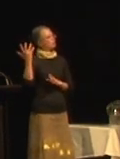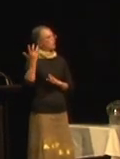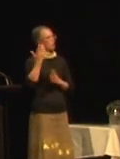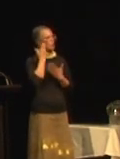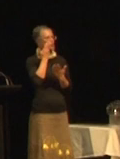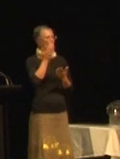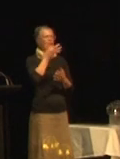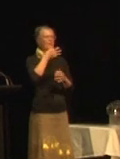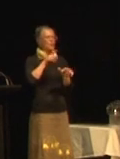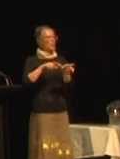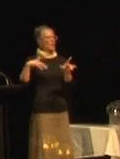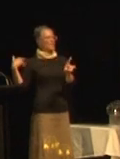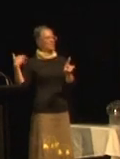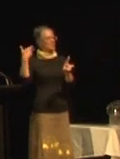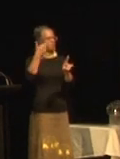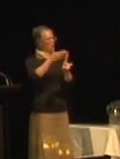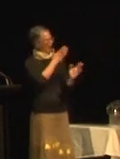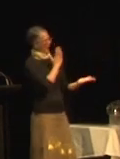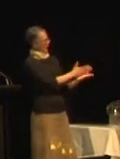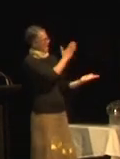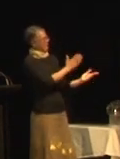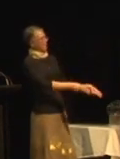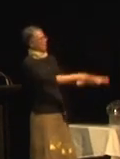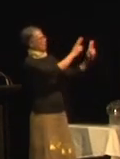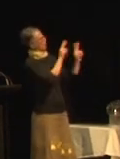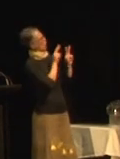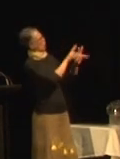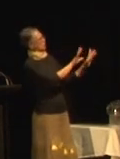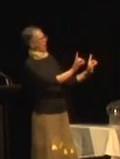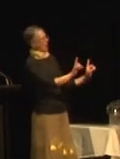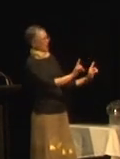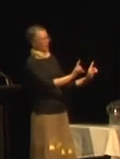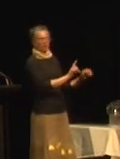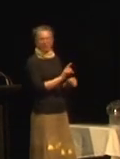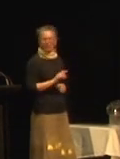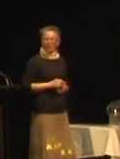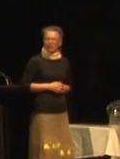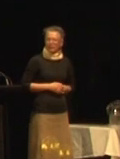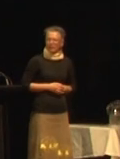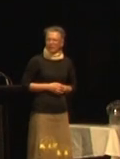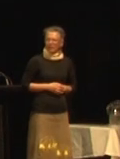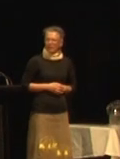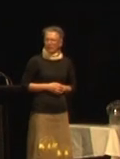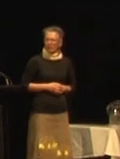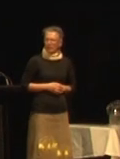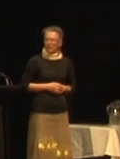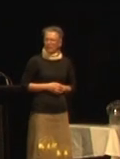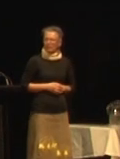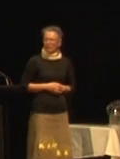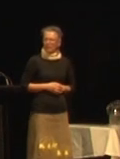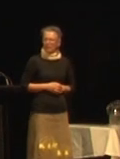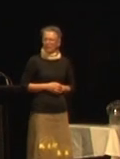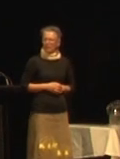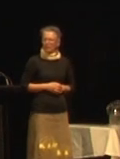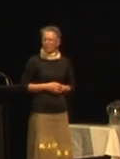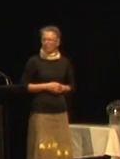stage, as it were, for what a building, a physical building, might be like. I think UN Live has the soul of a